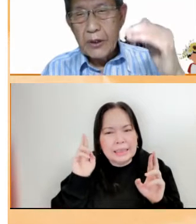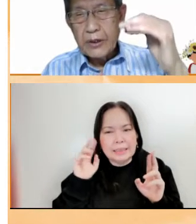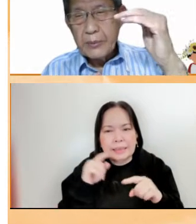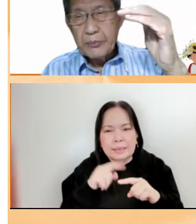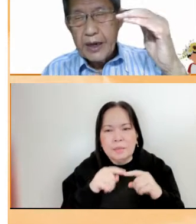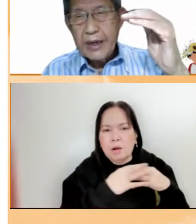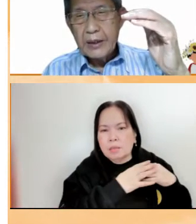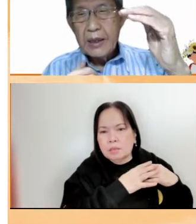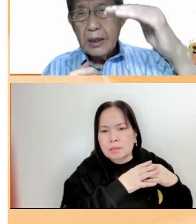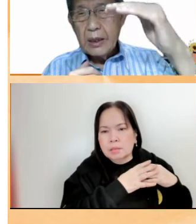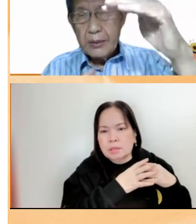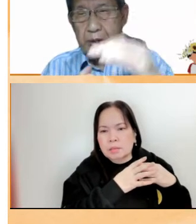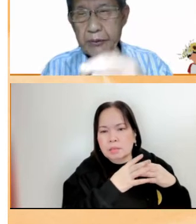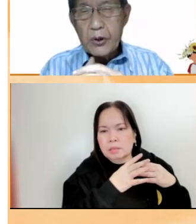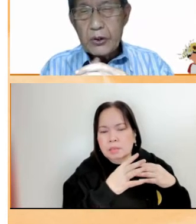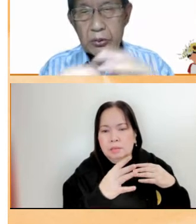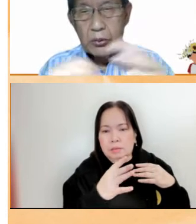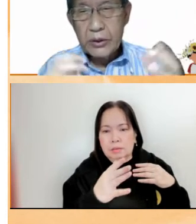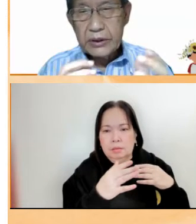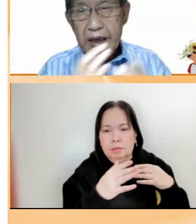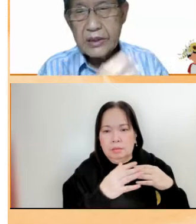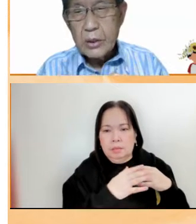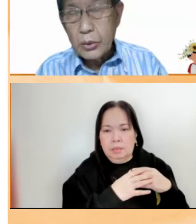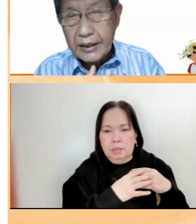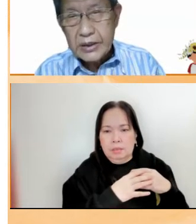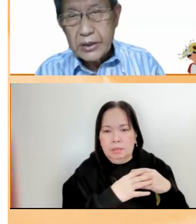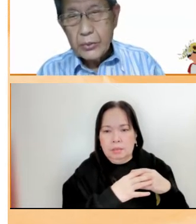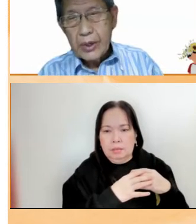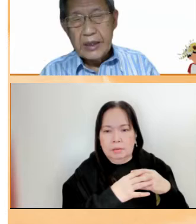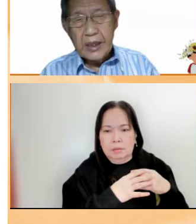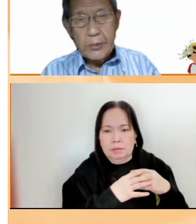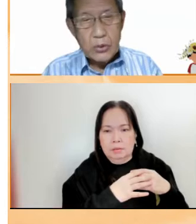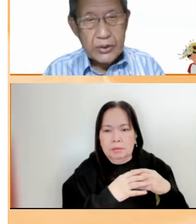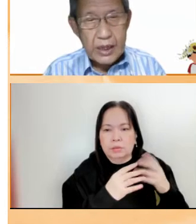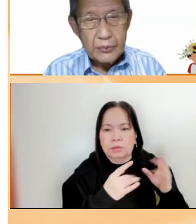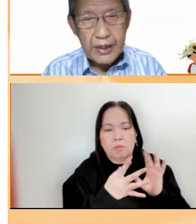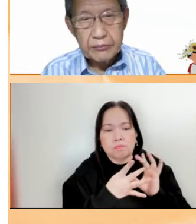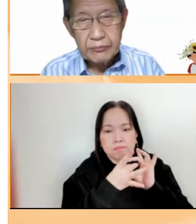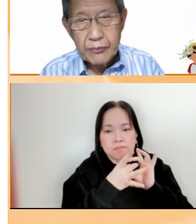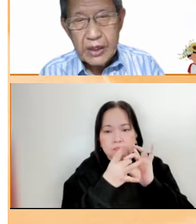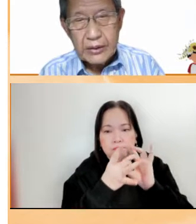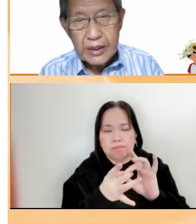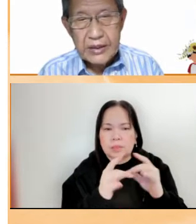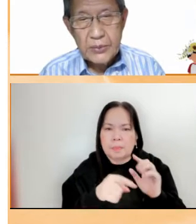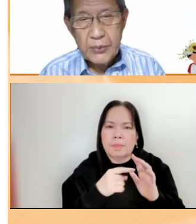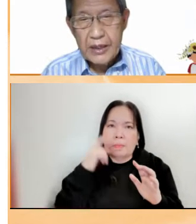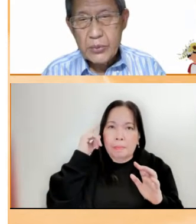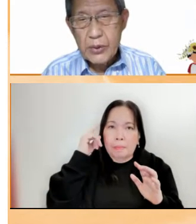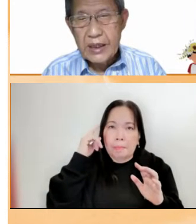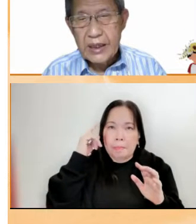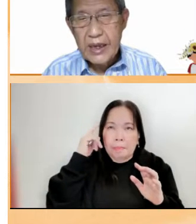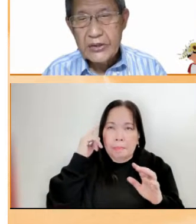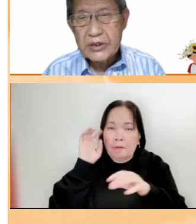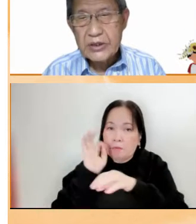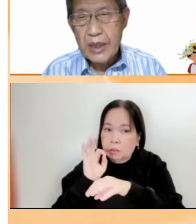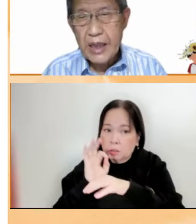way before the brain, the prefrontal cortex, connects with the emotional brain. This